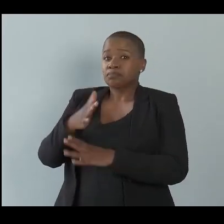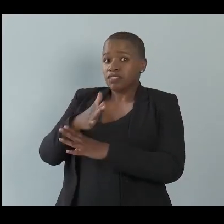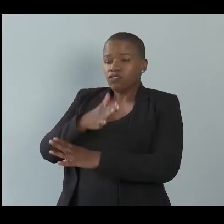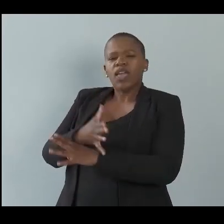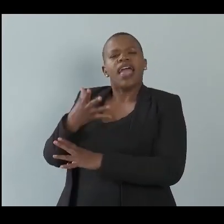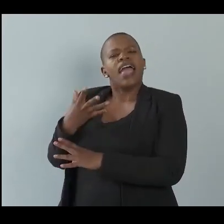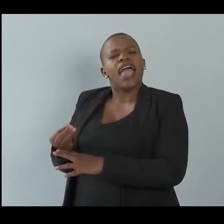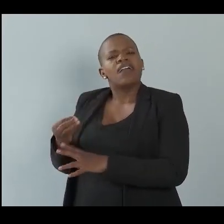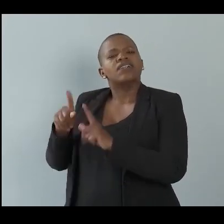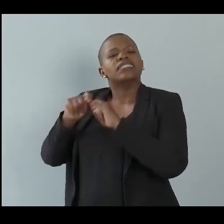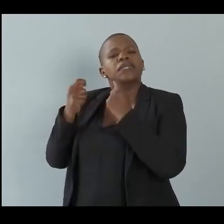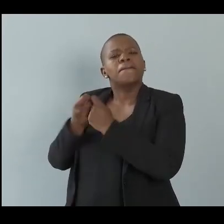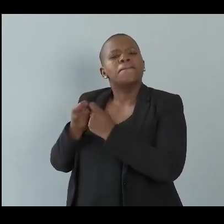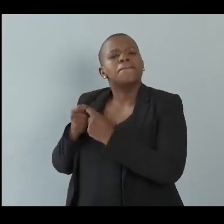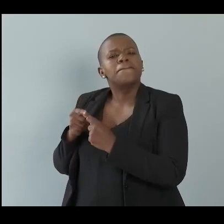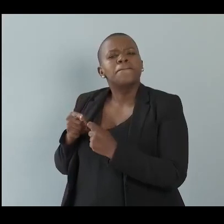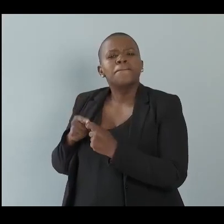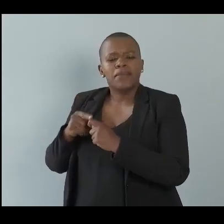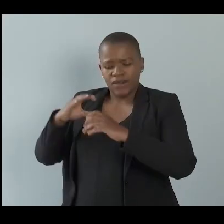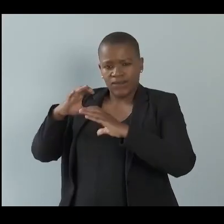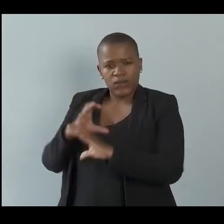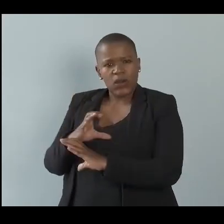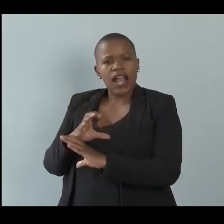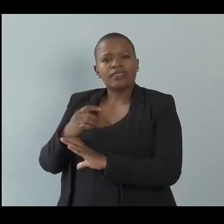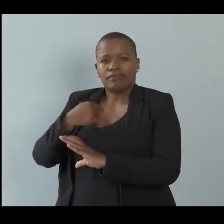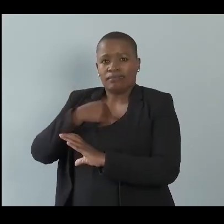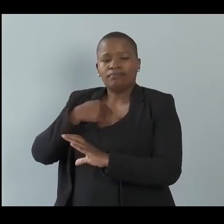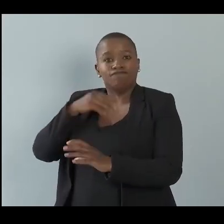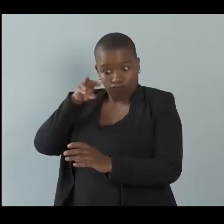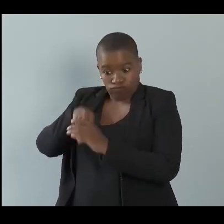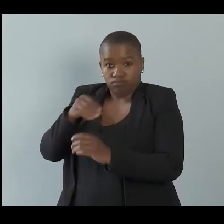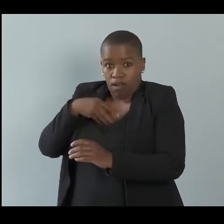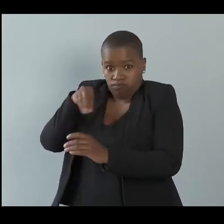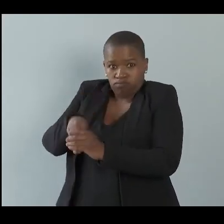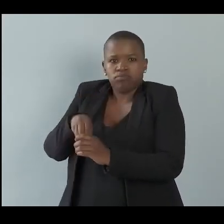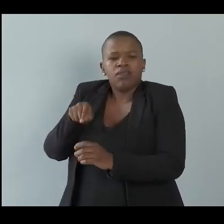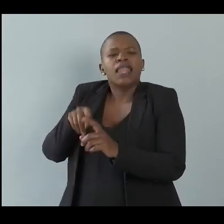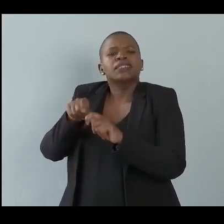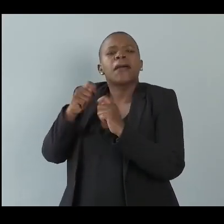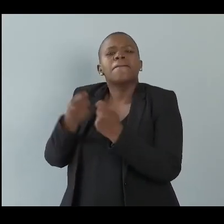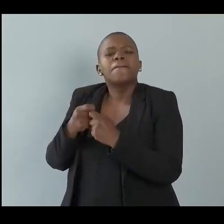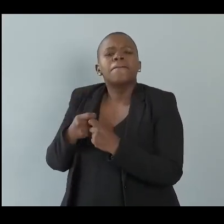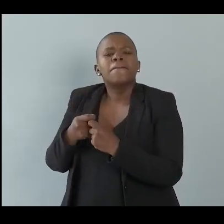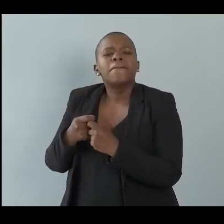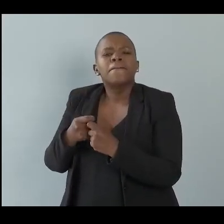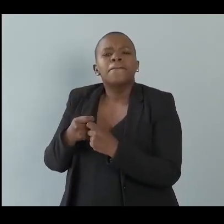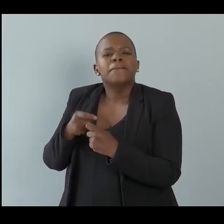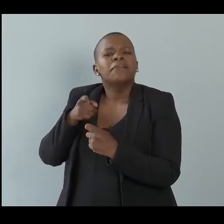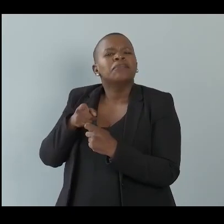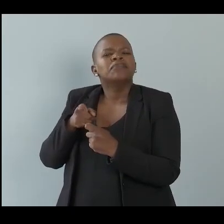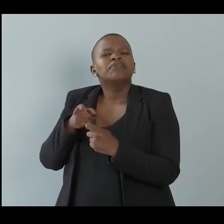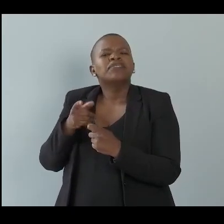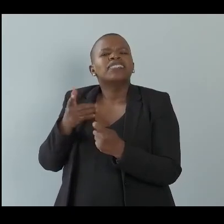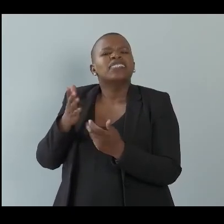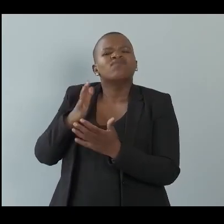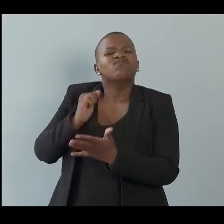very invested in that business. Myself and Carl, we review that business on a monthly basis. So no, that's definitely not the case.